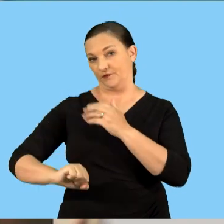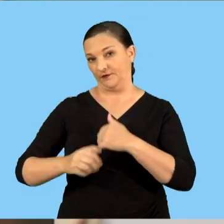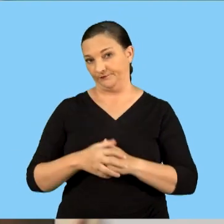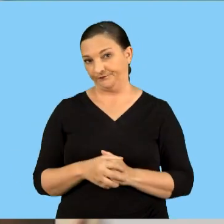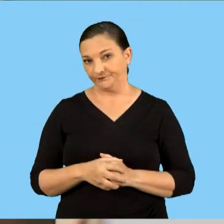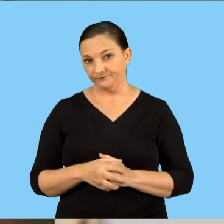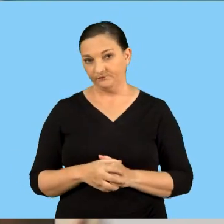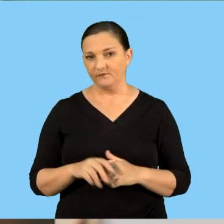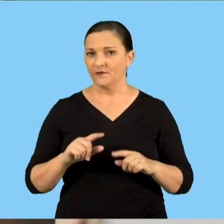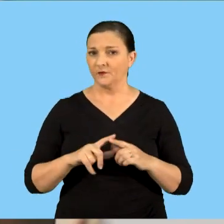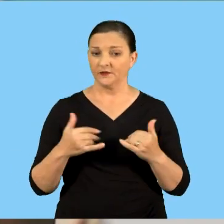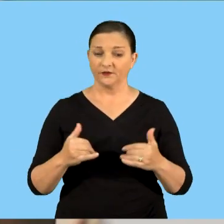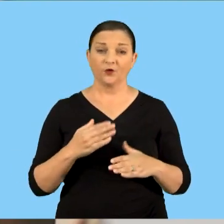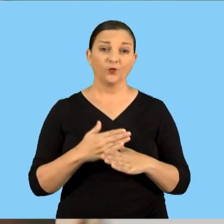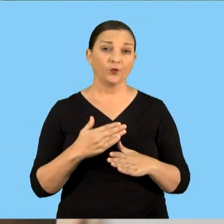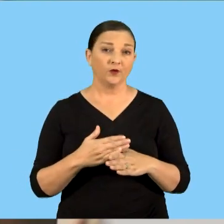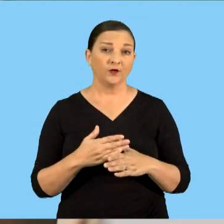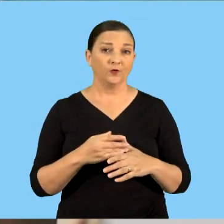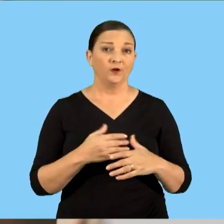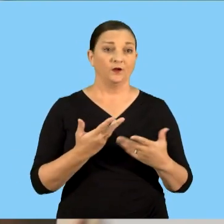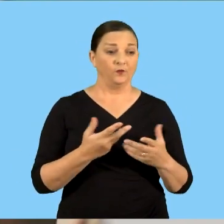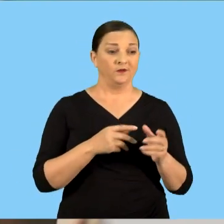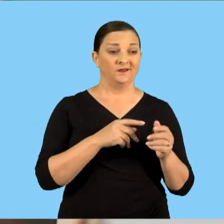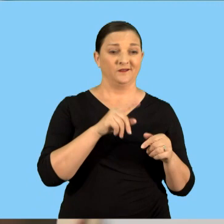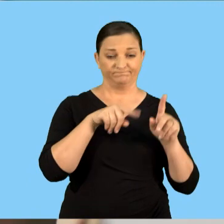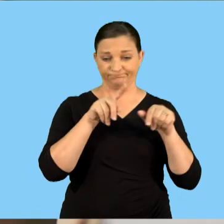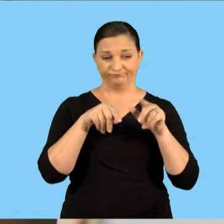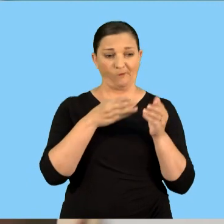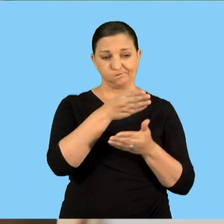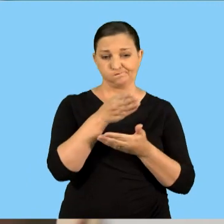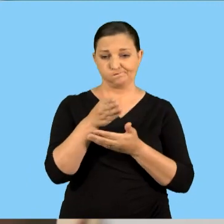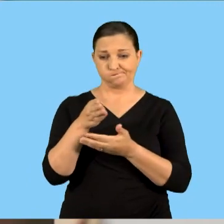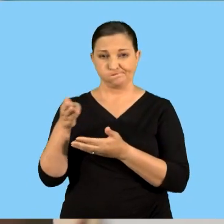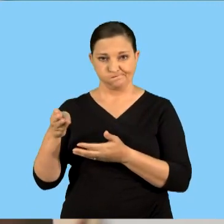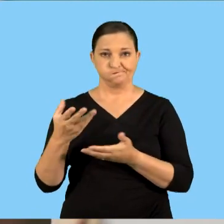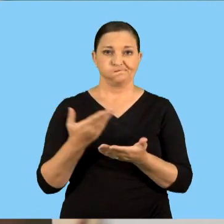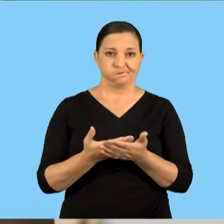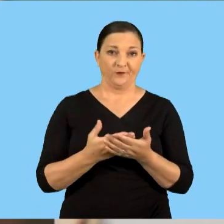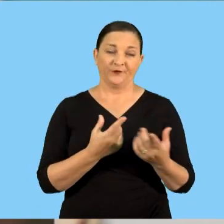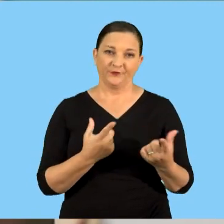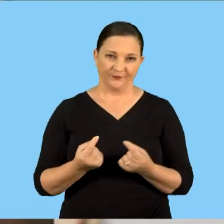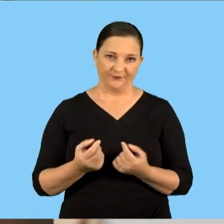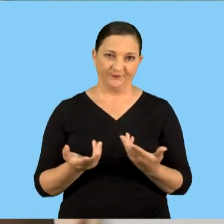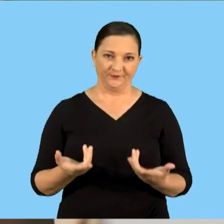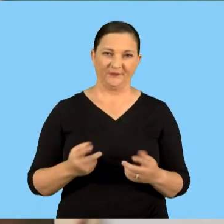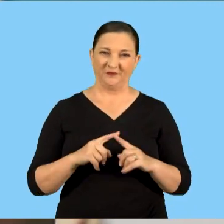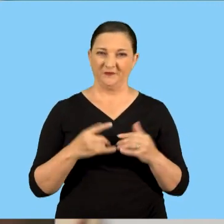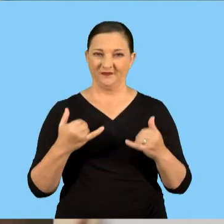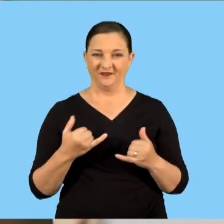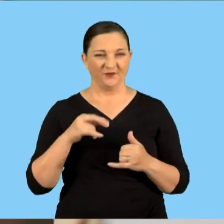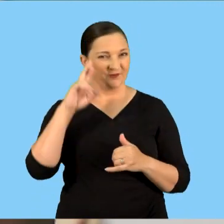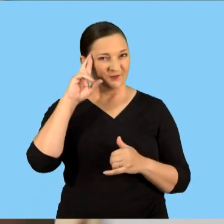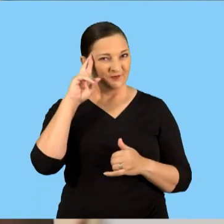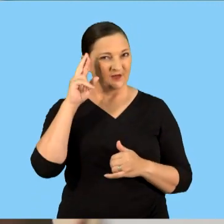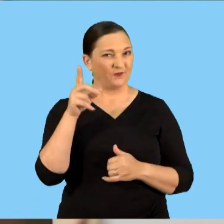addition, and subtraction. And when we are working with multiple operations, we need to remember that we